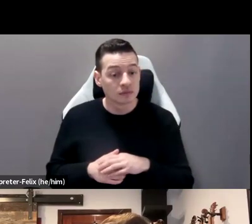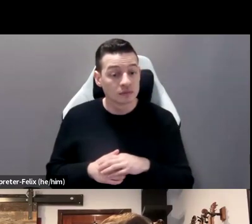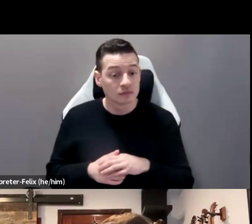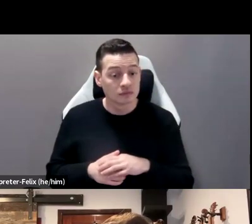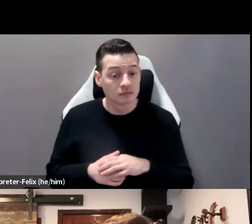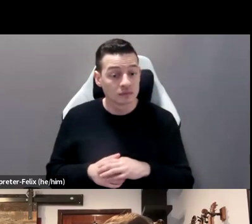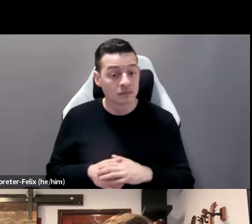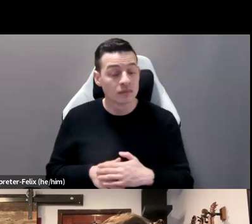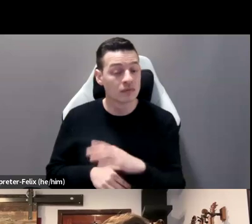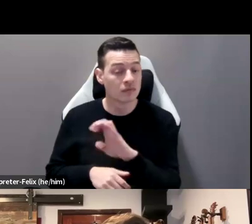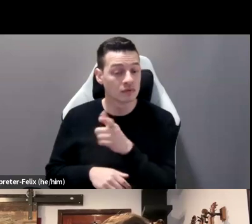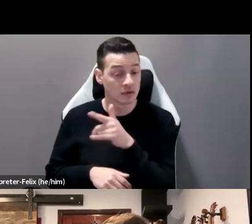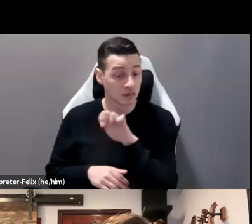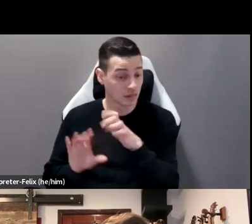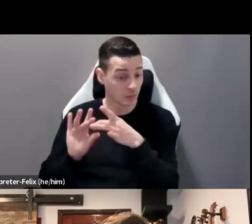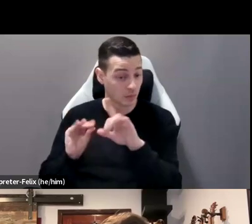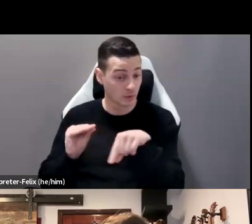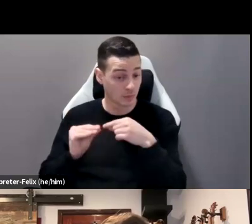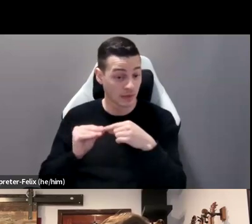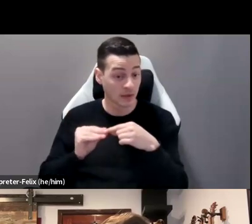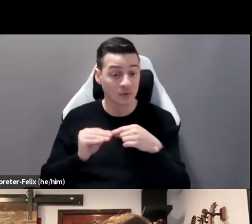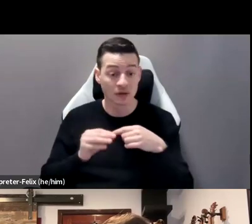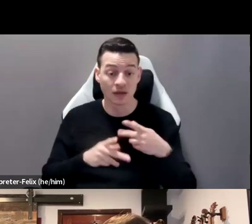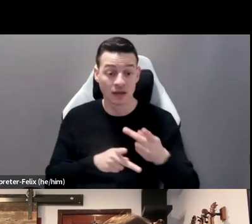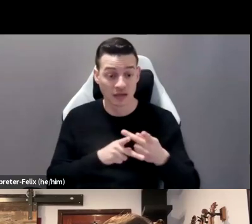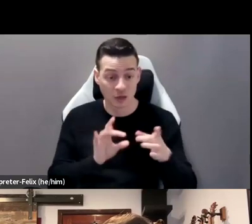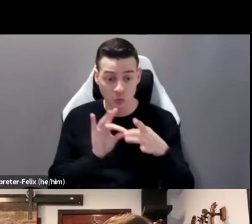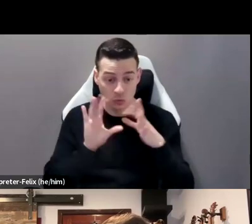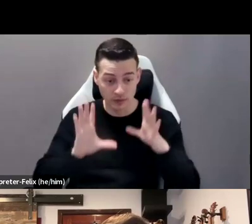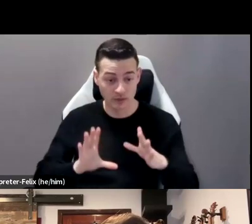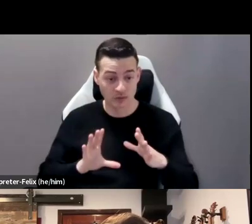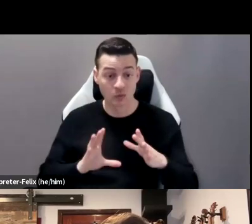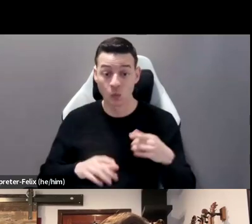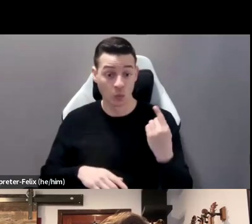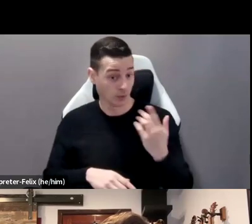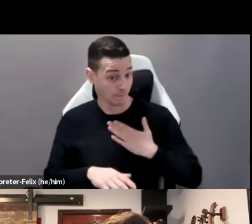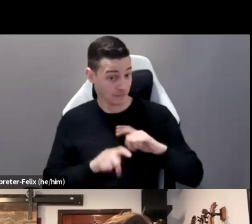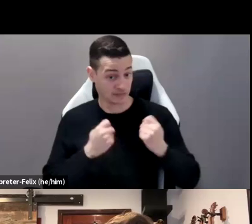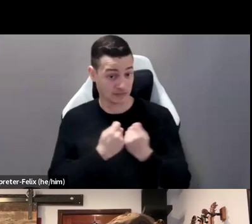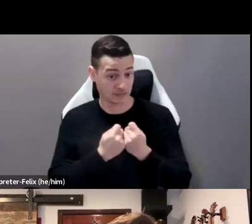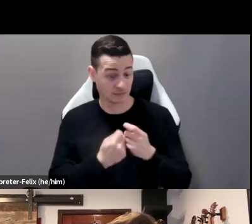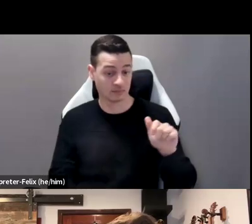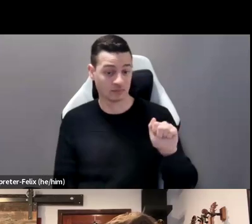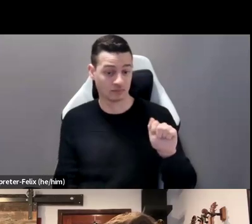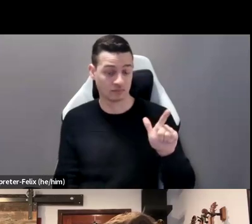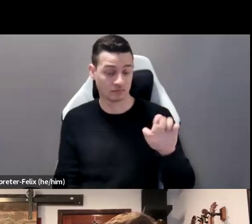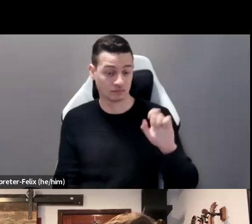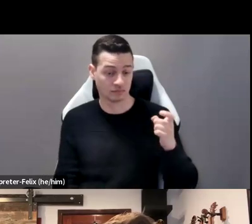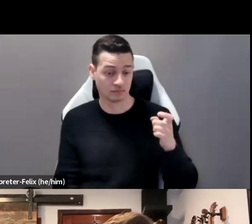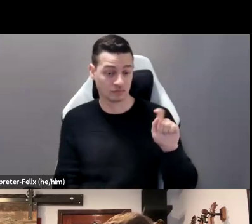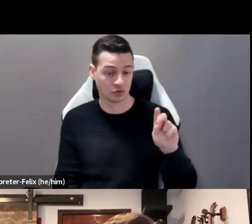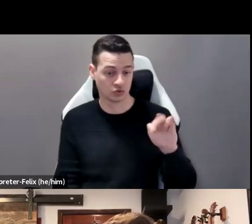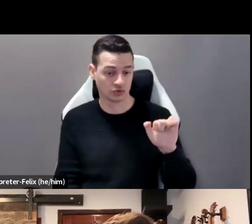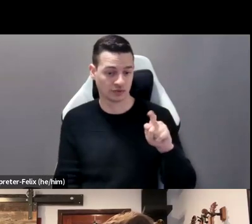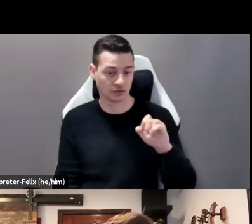great people, part of my team is a care coordinator, Alex Trivanoff. And the aspect of Alex's job is to